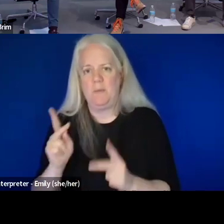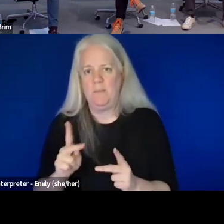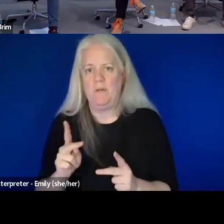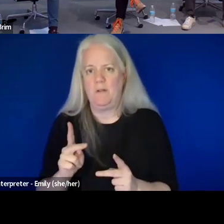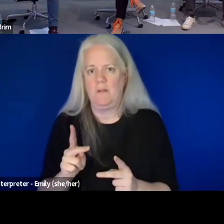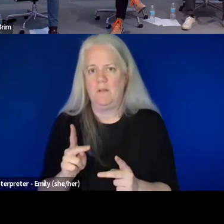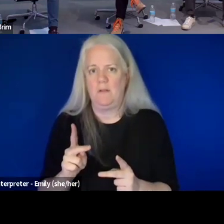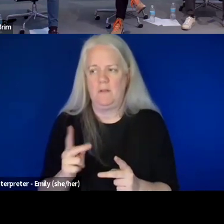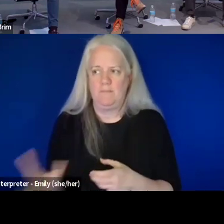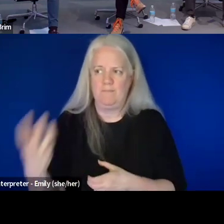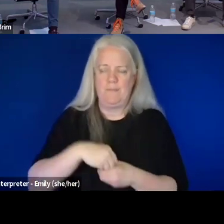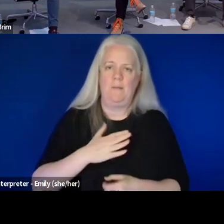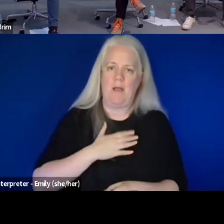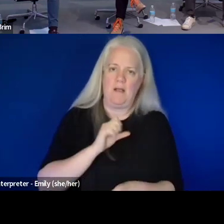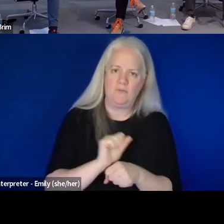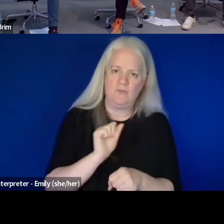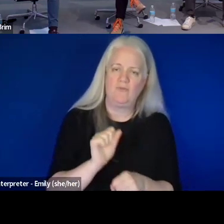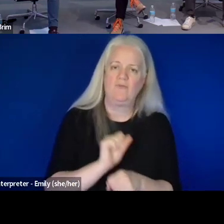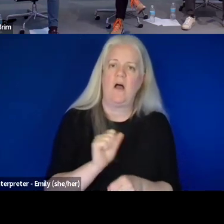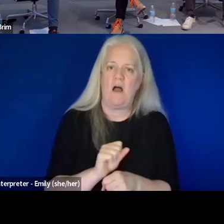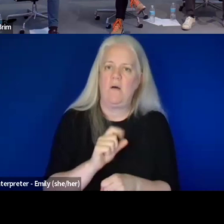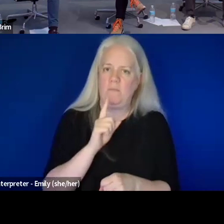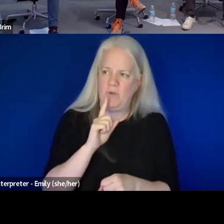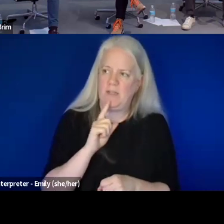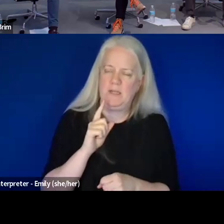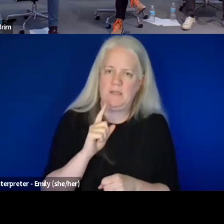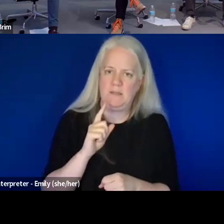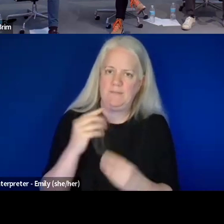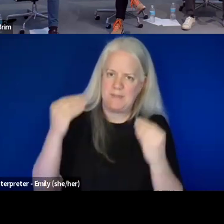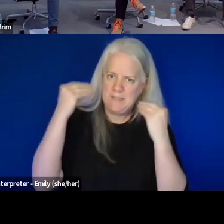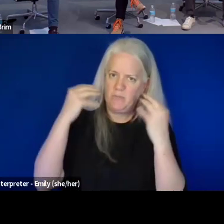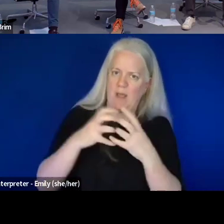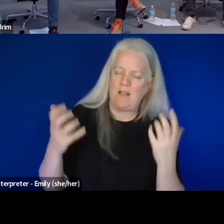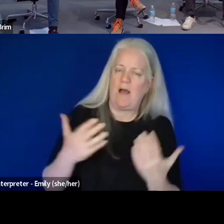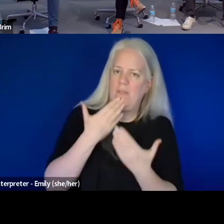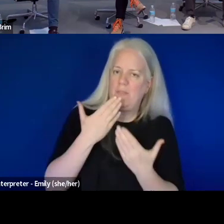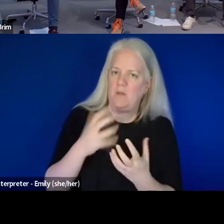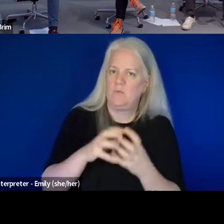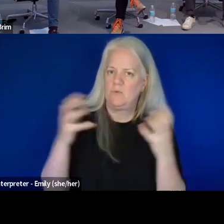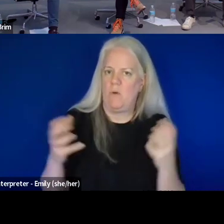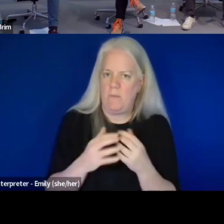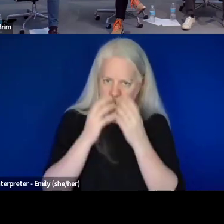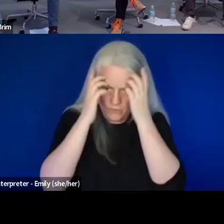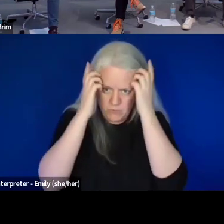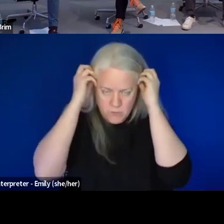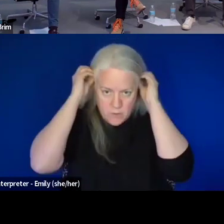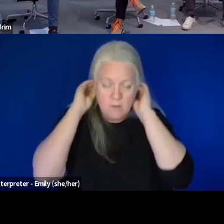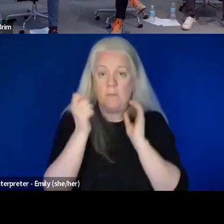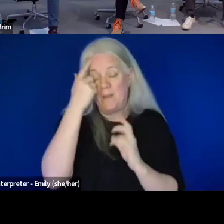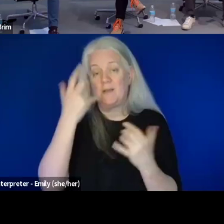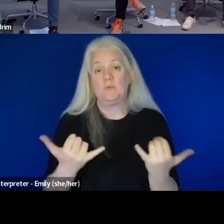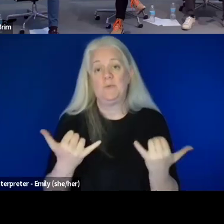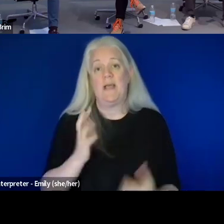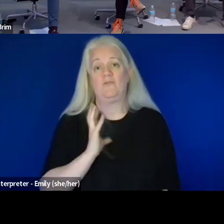my job and my education here. And so just to zoom out a little bit and back to the day, Transgender Day of